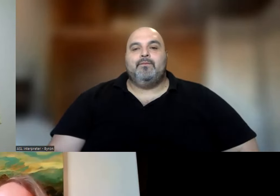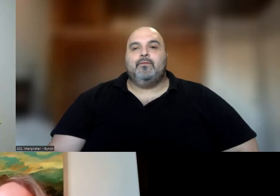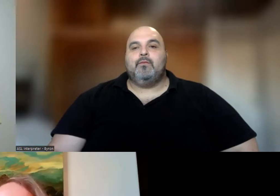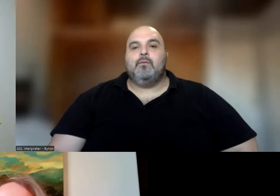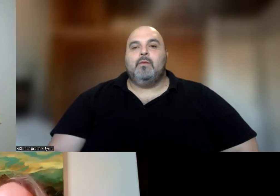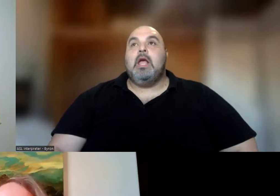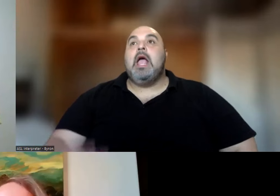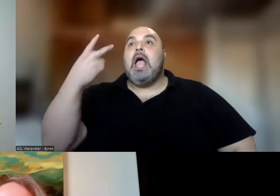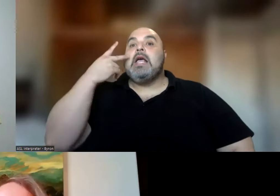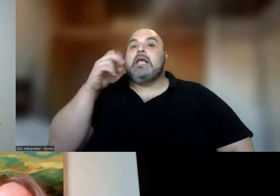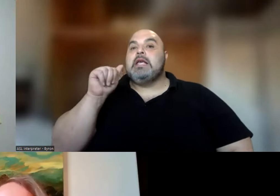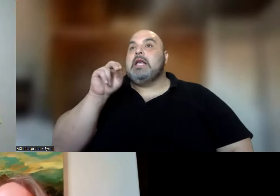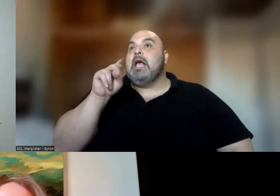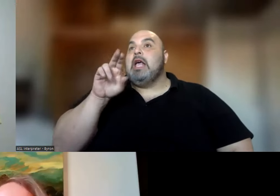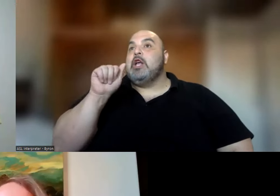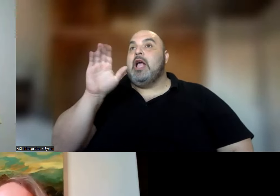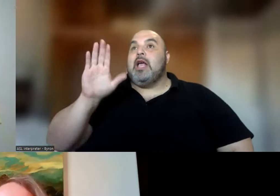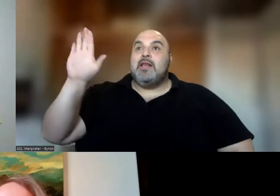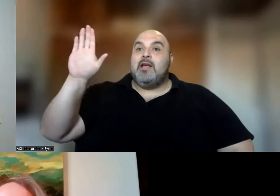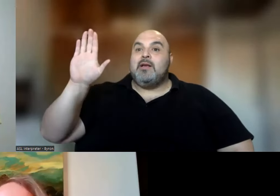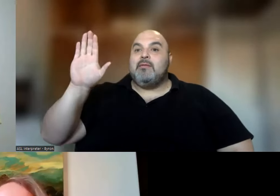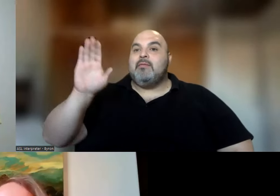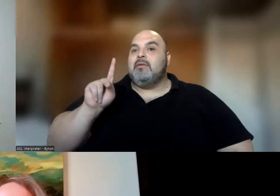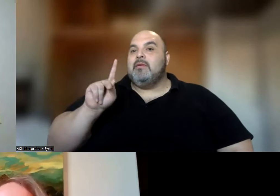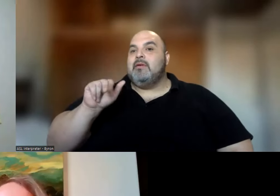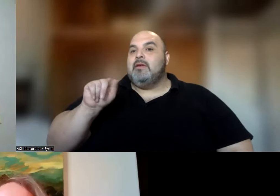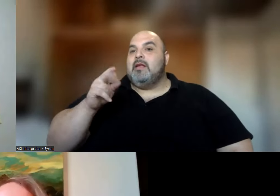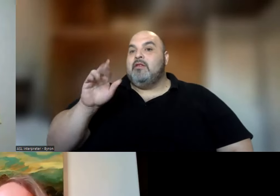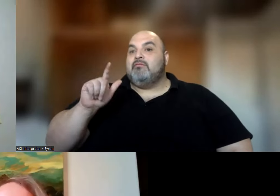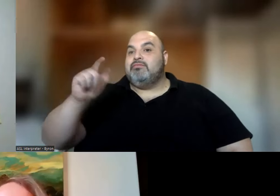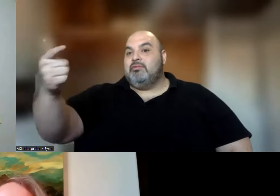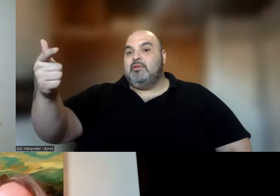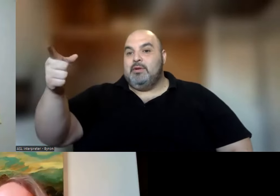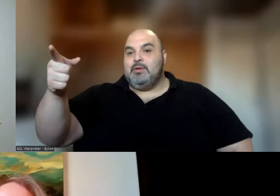I see Andrea's hand up, Catherine. I don't know if it's okay to go to her.